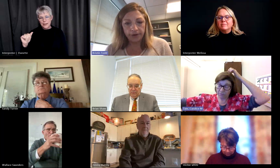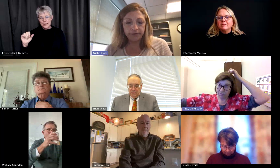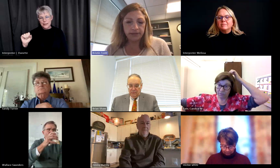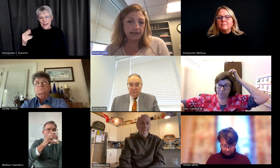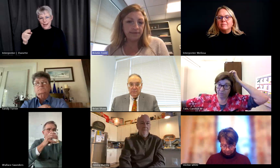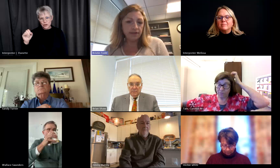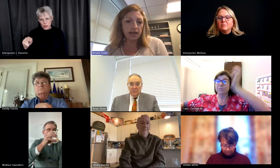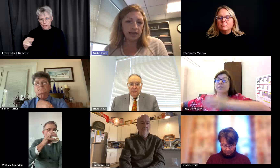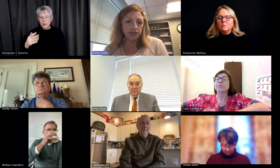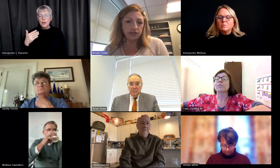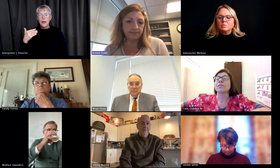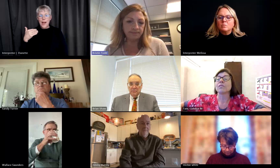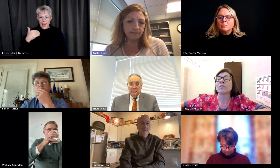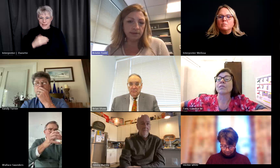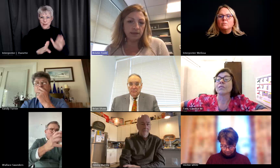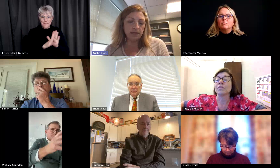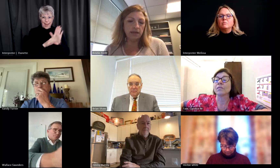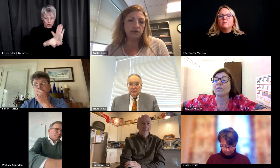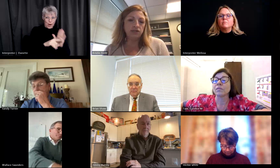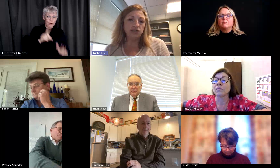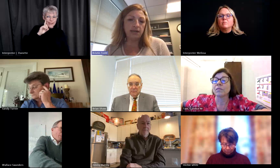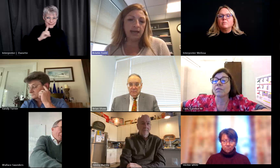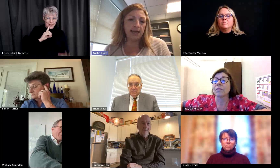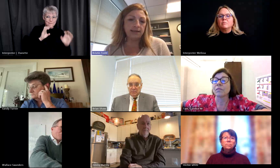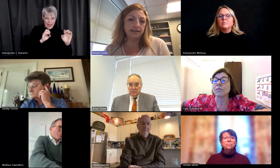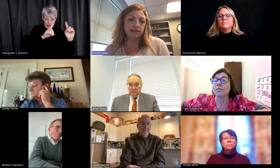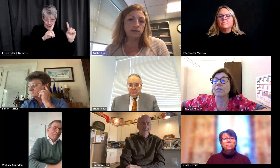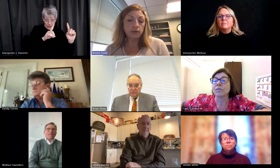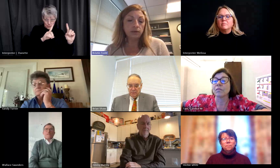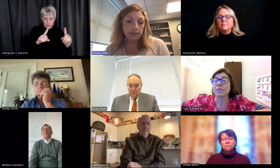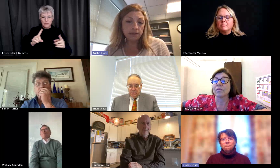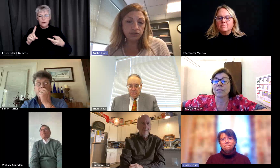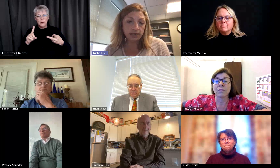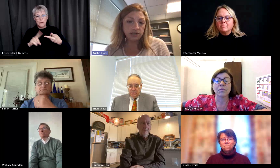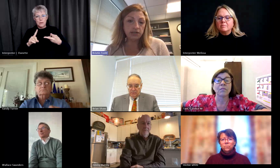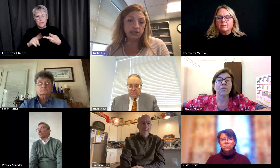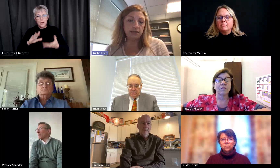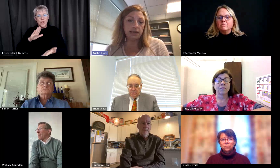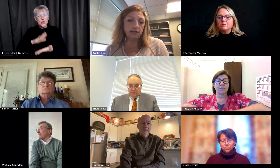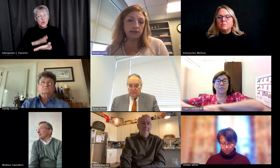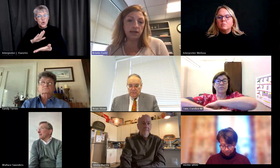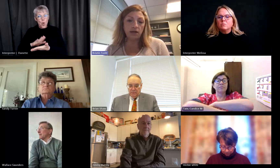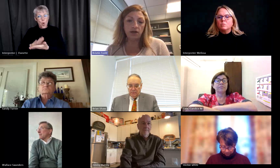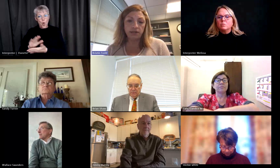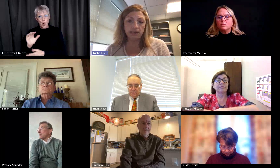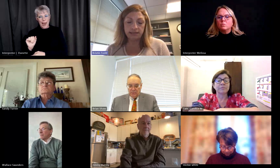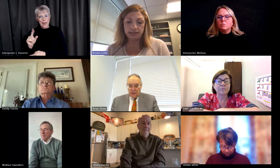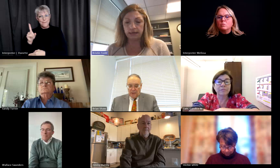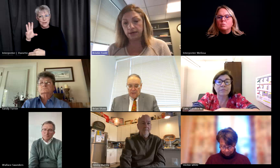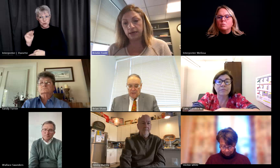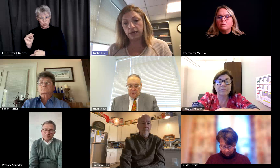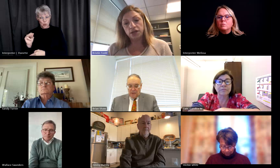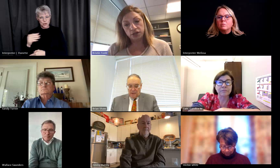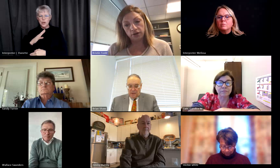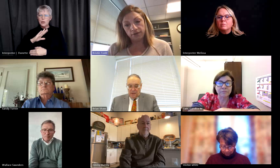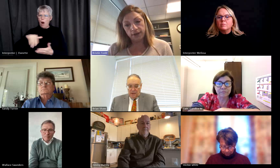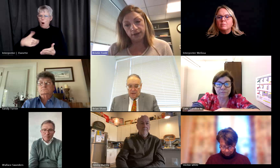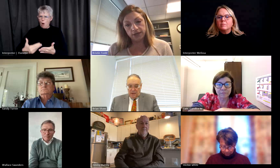a background in deaf education. She has school administration and all the